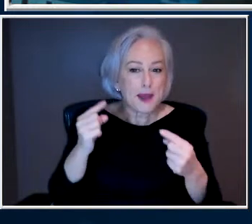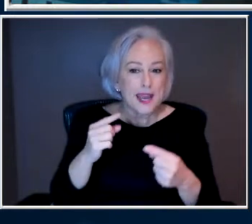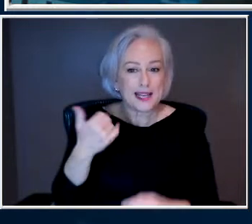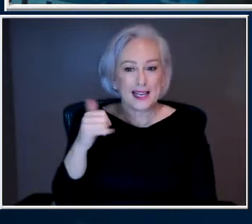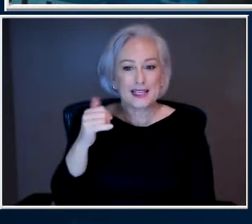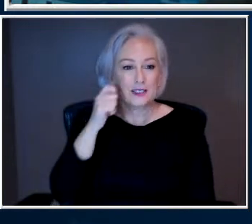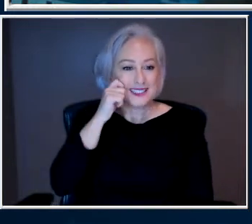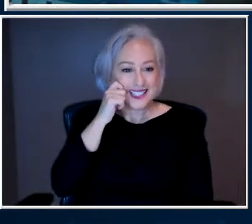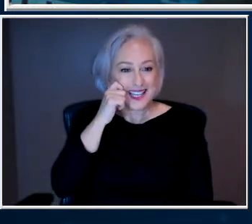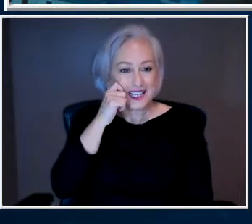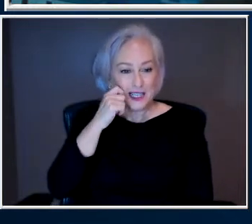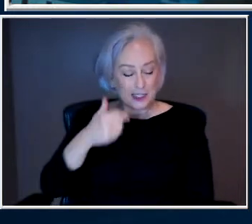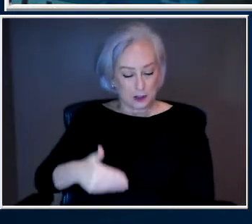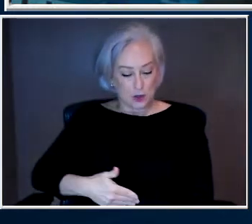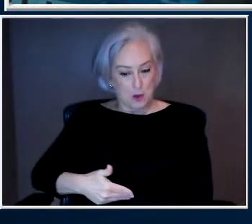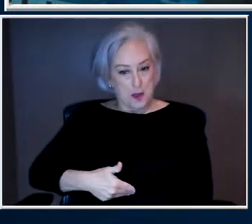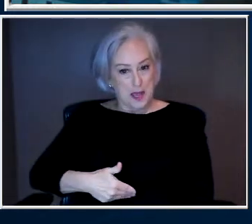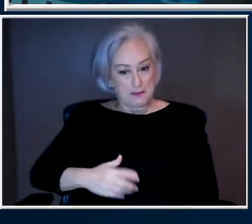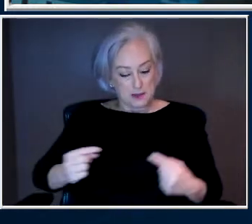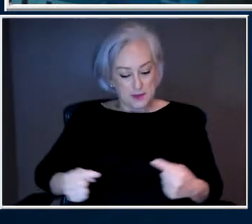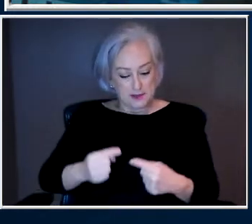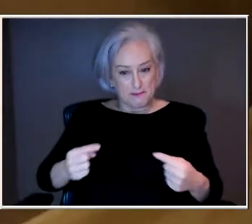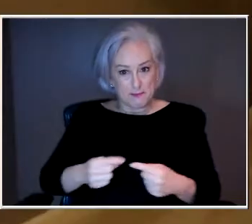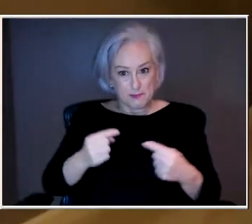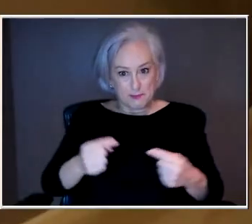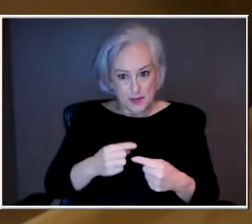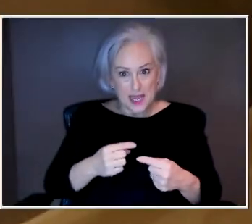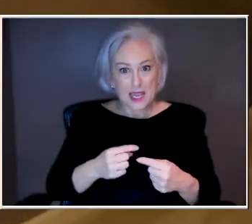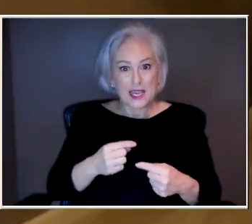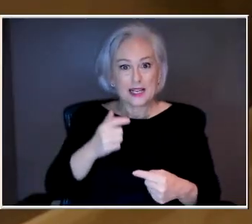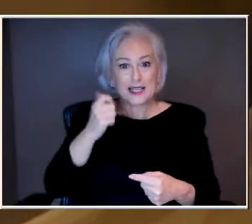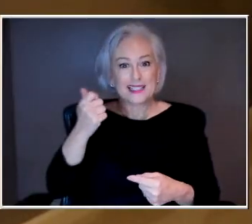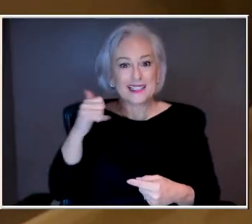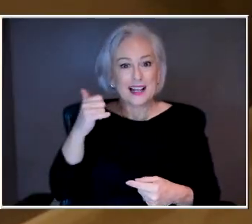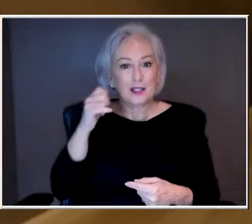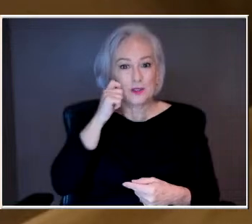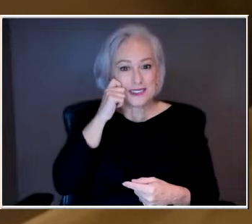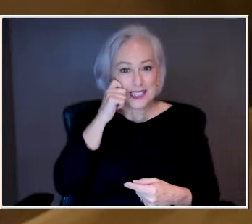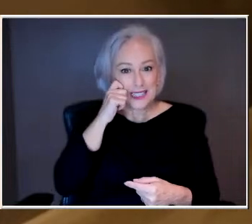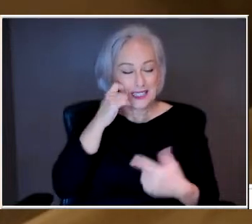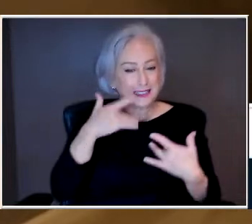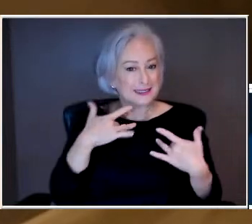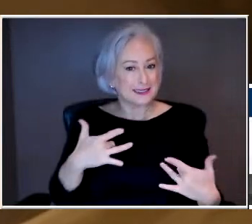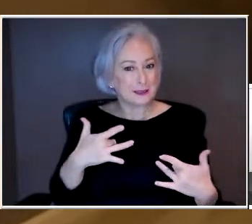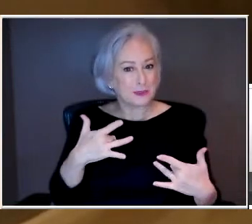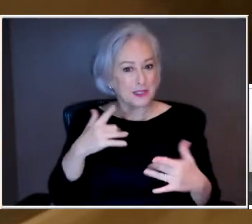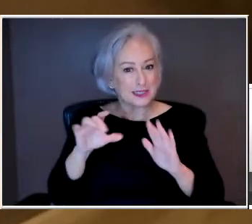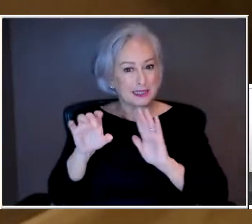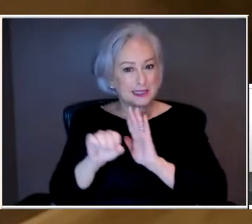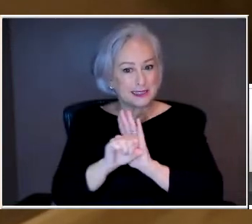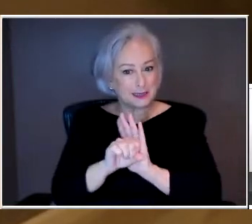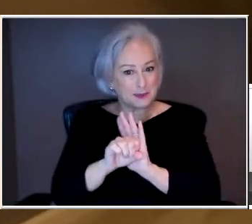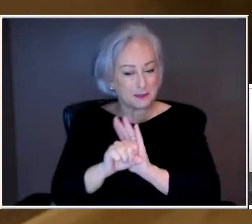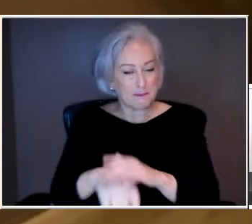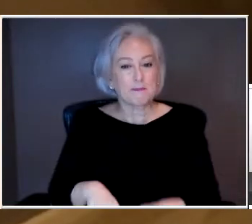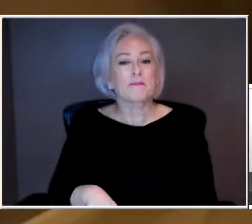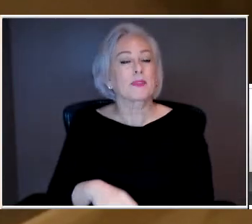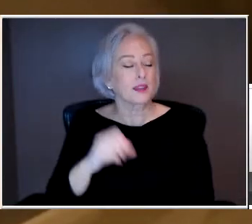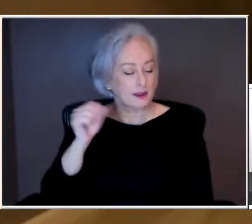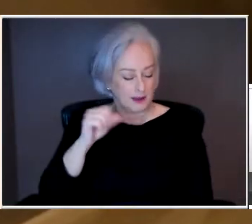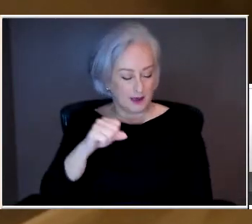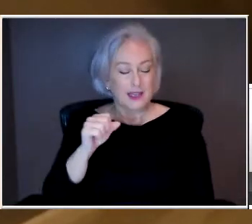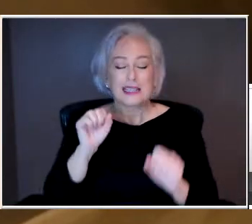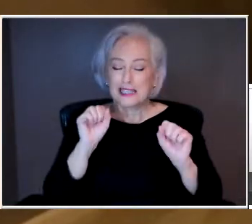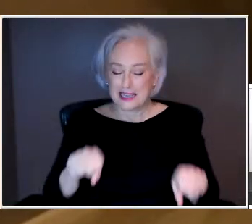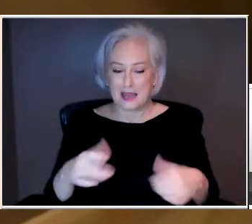jaundice typical of pancreatic cancer? Yeah, no, that's a good question. Yes, pain and jaundice can be typical for patients